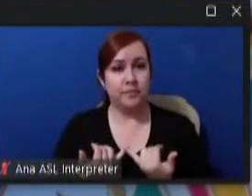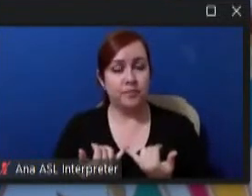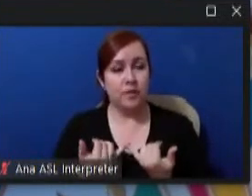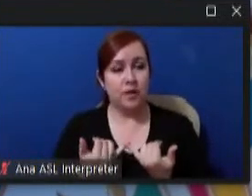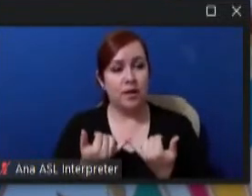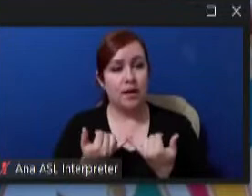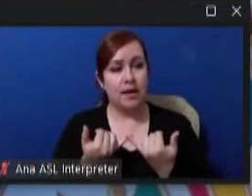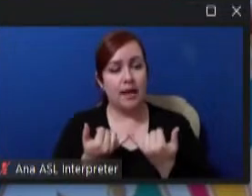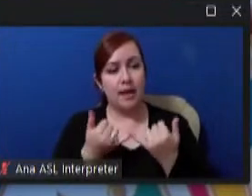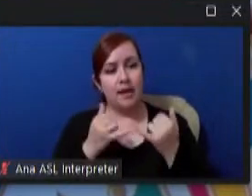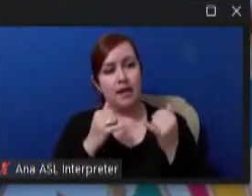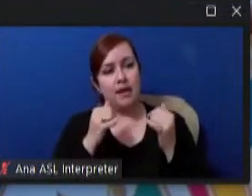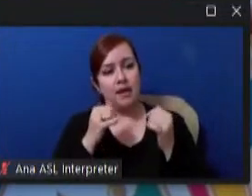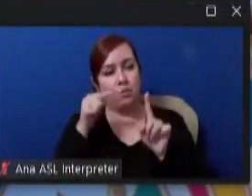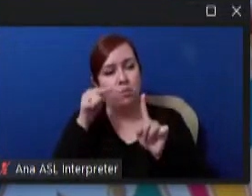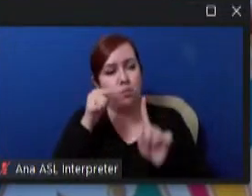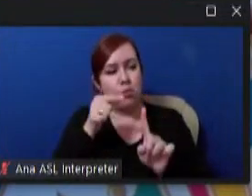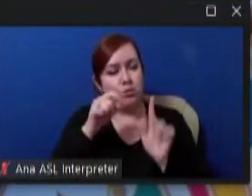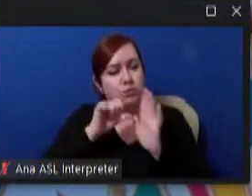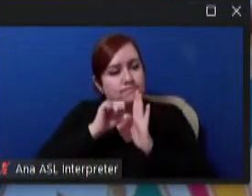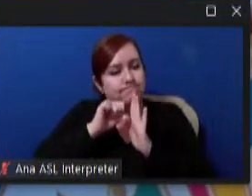importance.